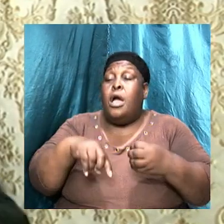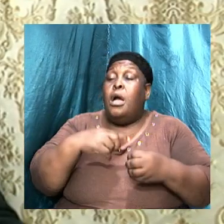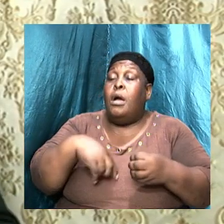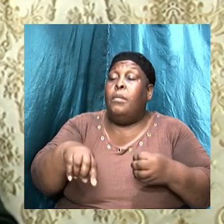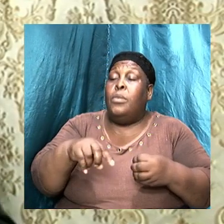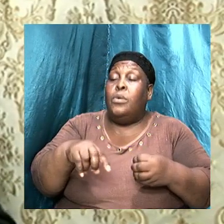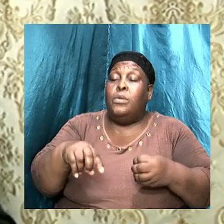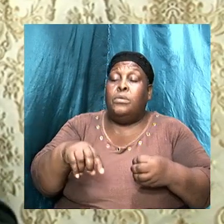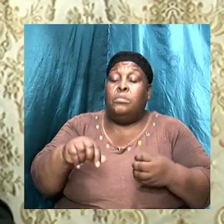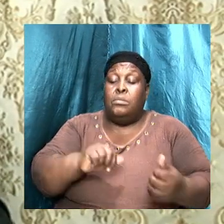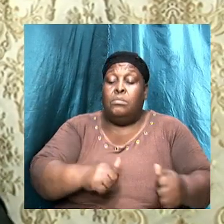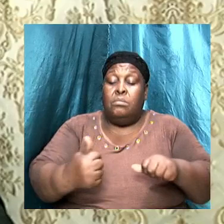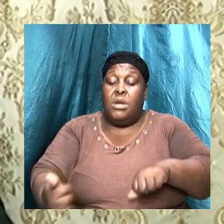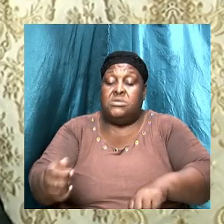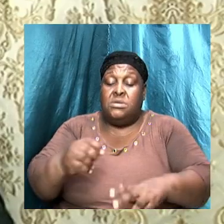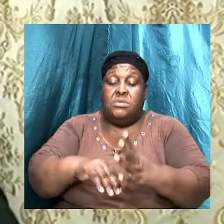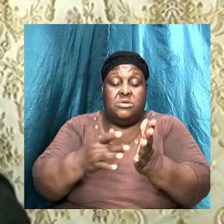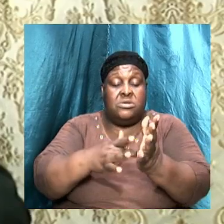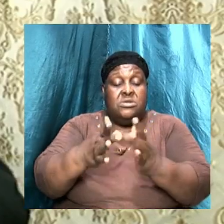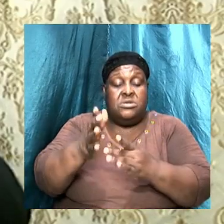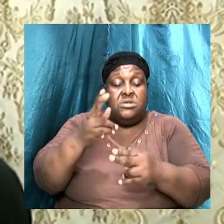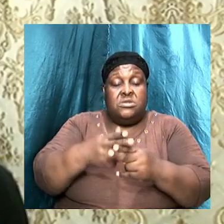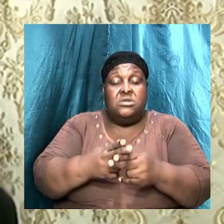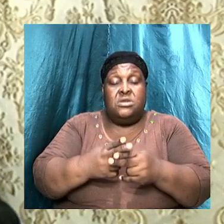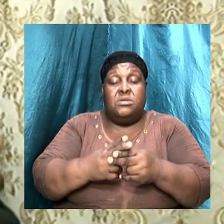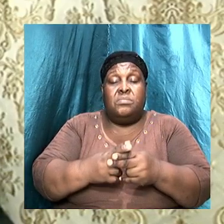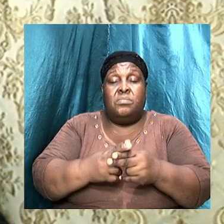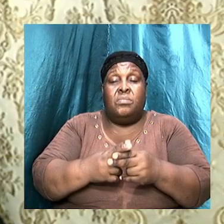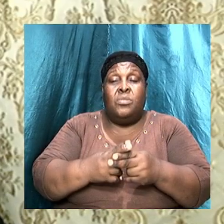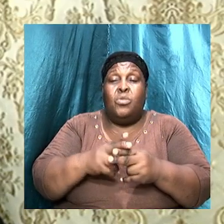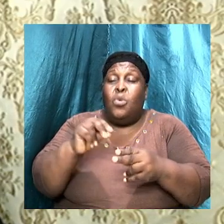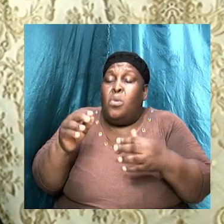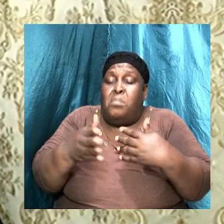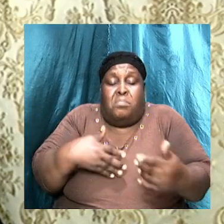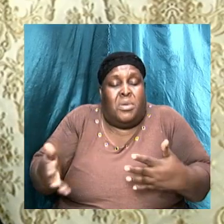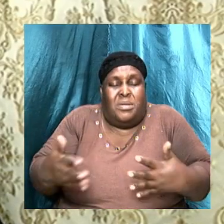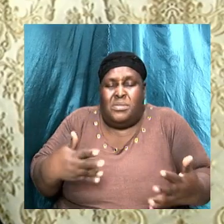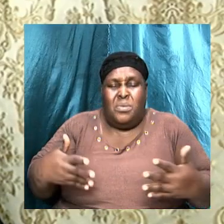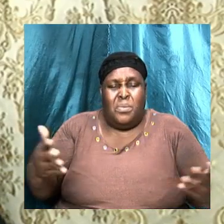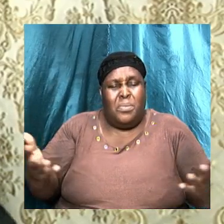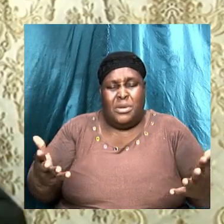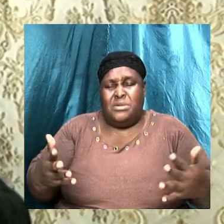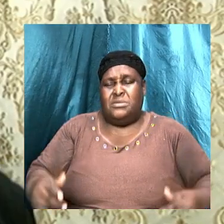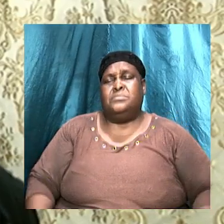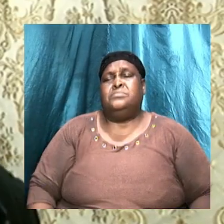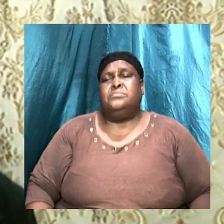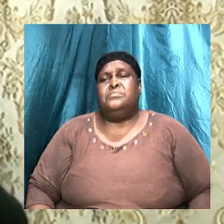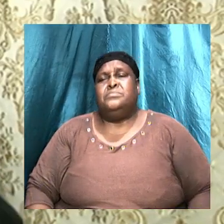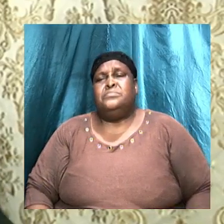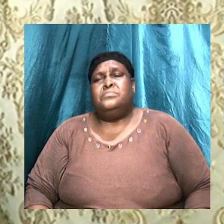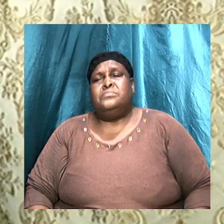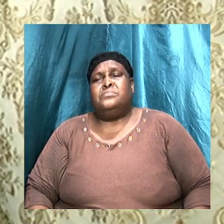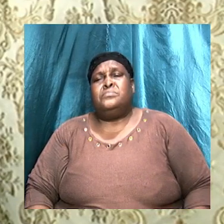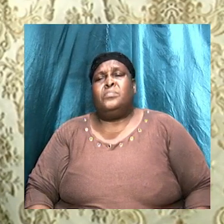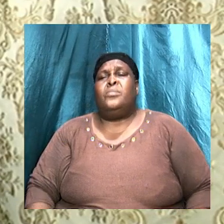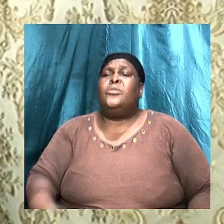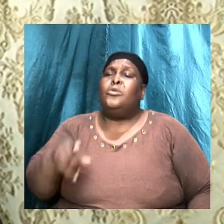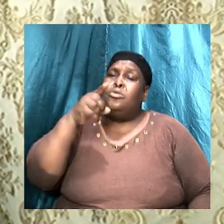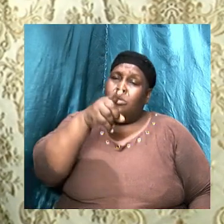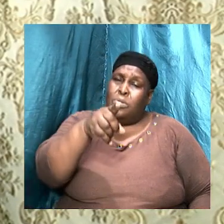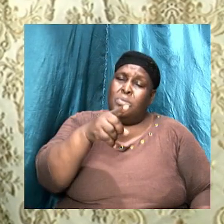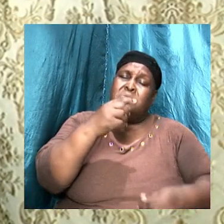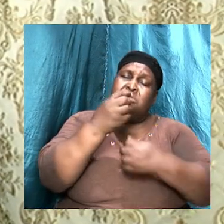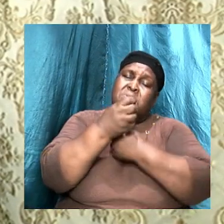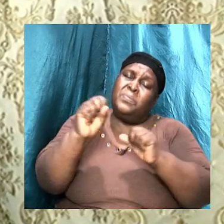whether it be title or whether it be Jesus' name, irrespective of, you are saved.